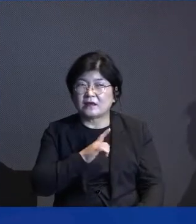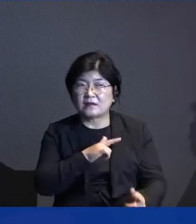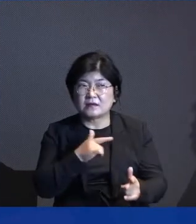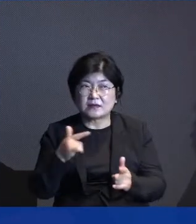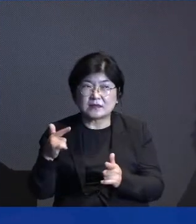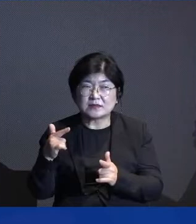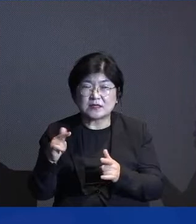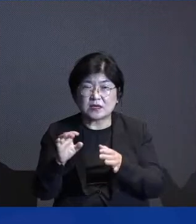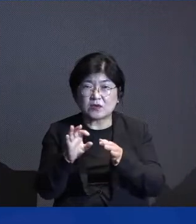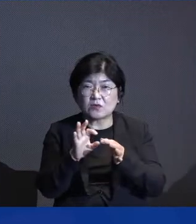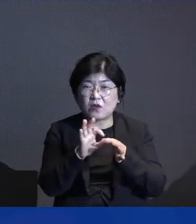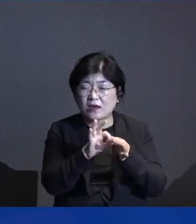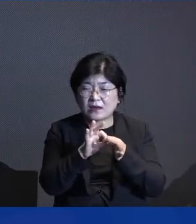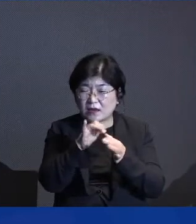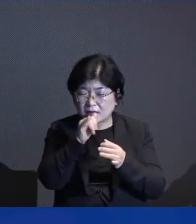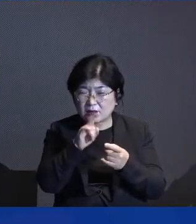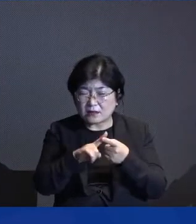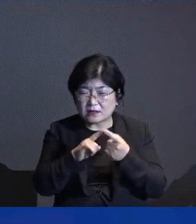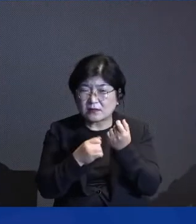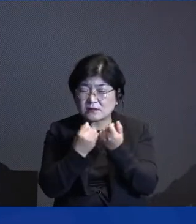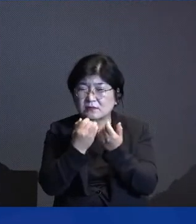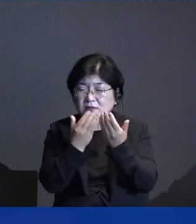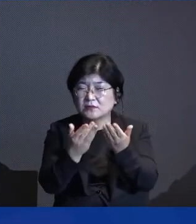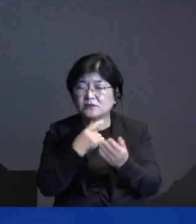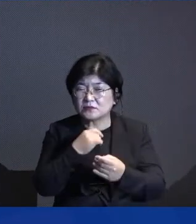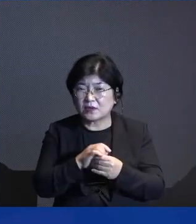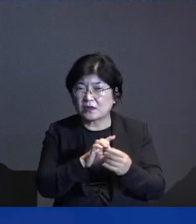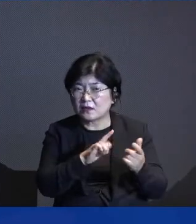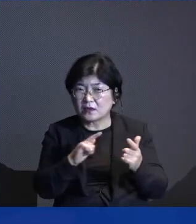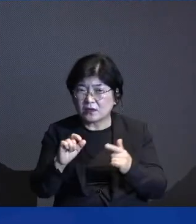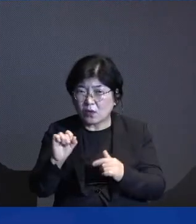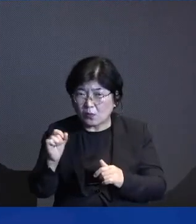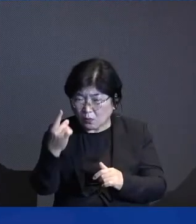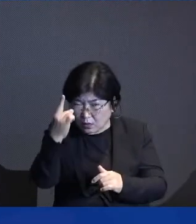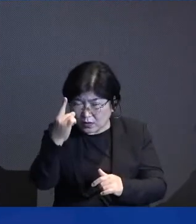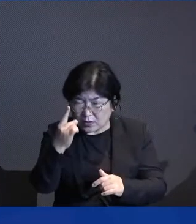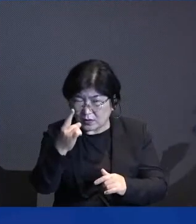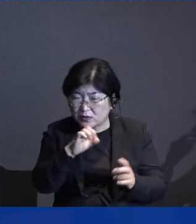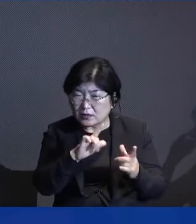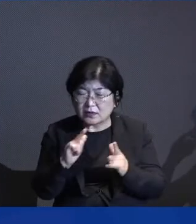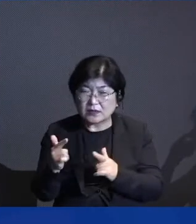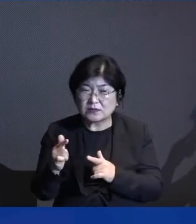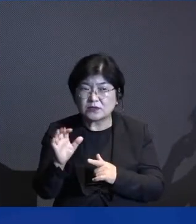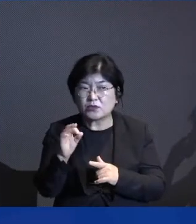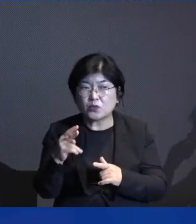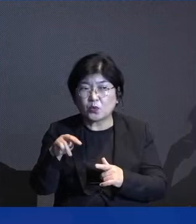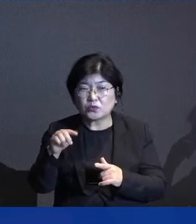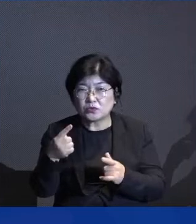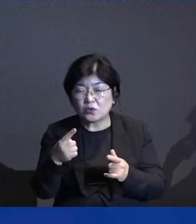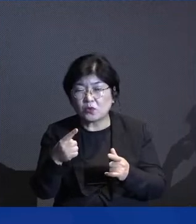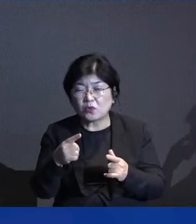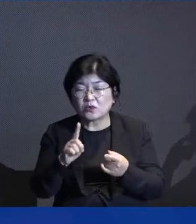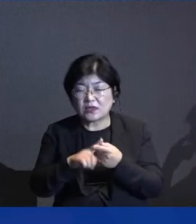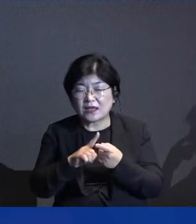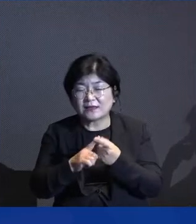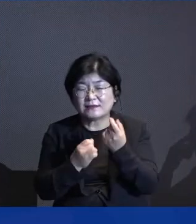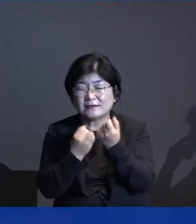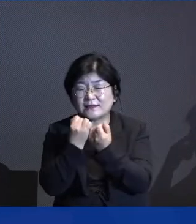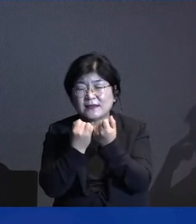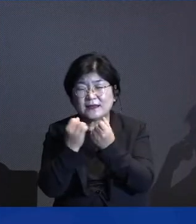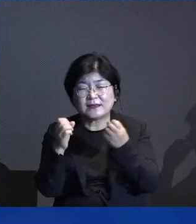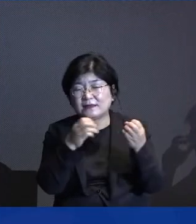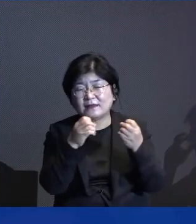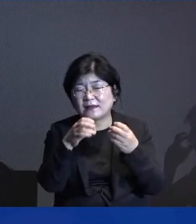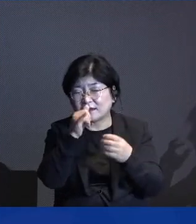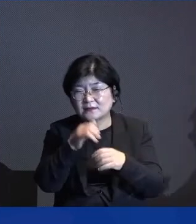talking about different level of factors or all the variability across and then within